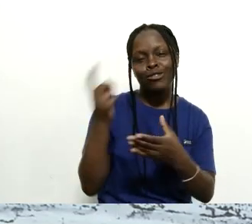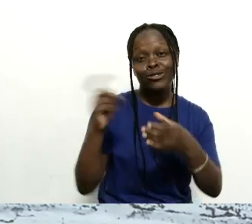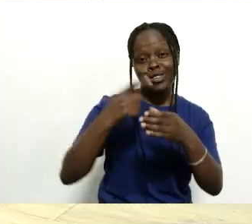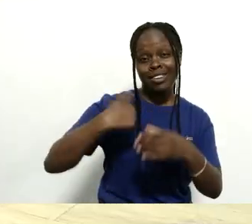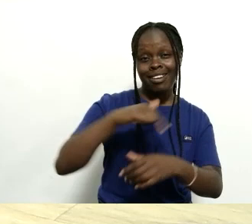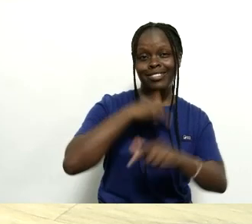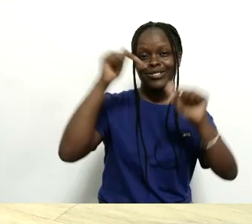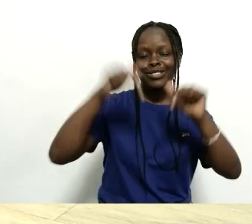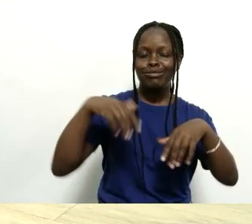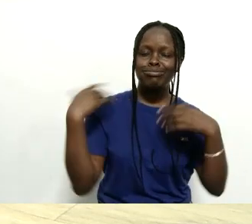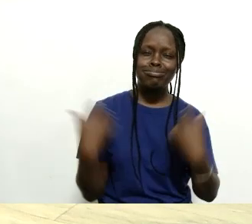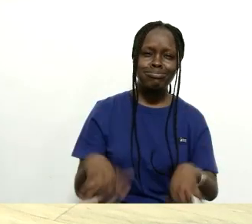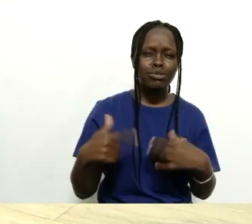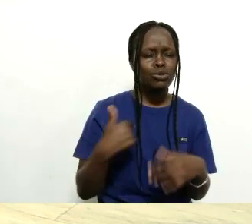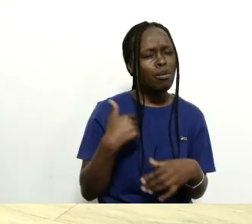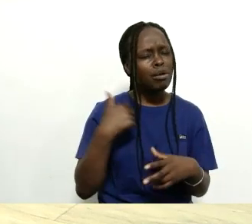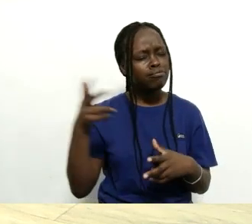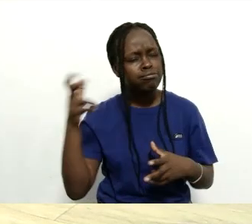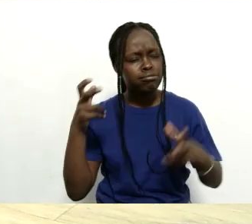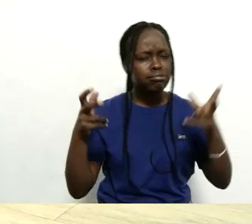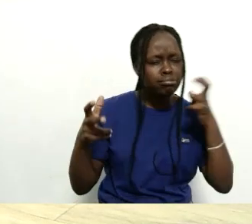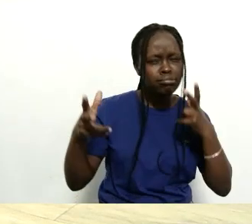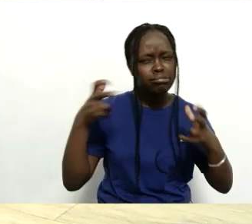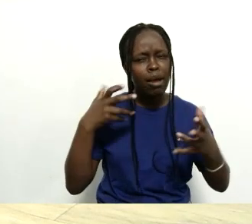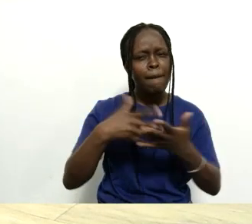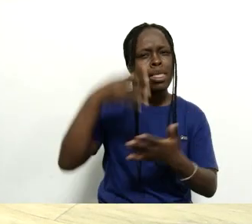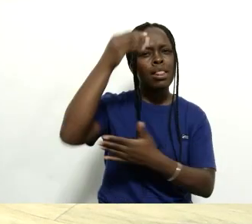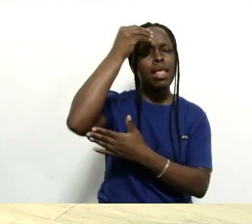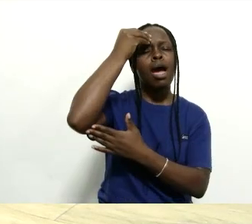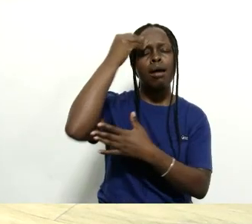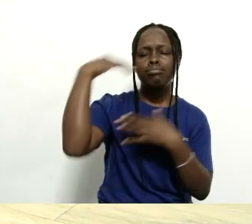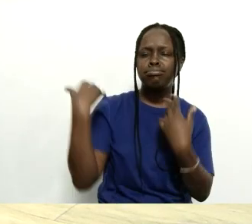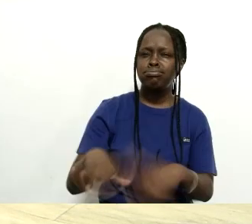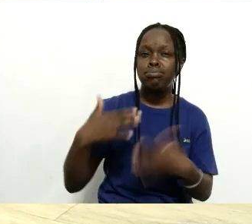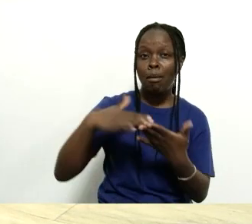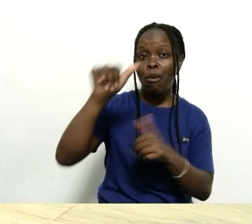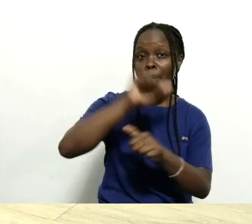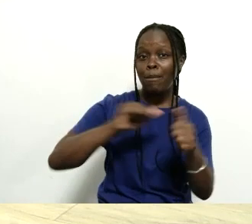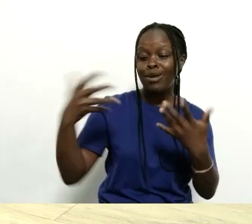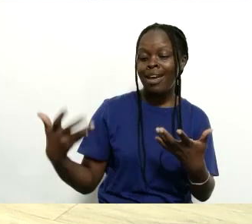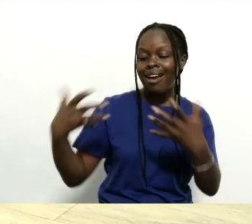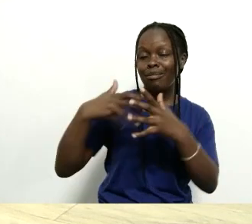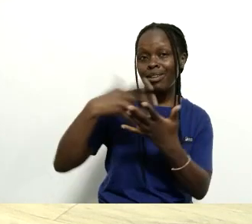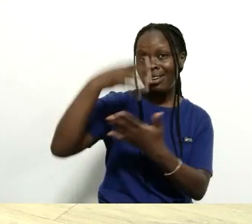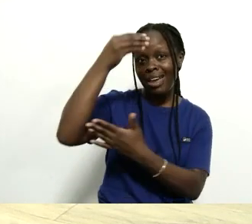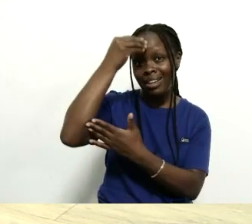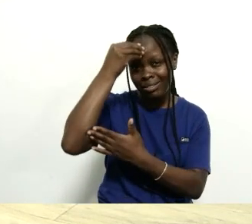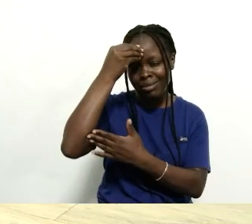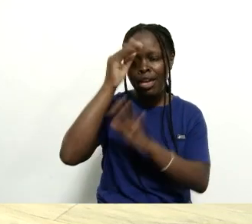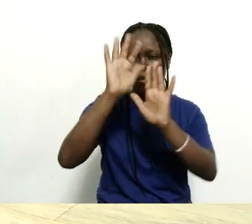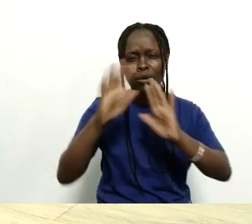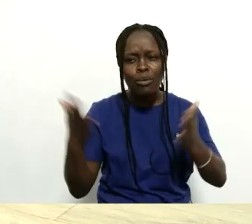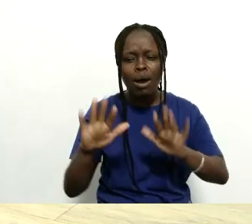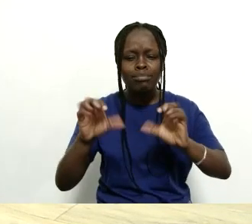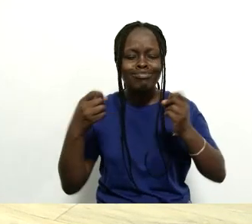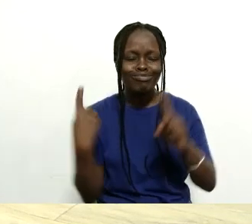anyone behind? So that's a challenge, but then in terms of the future, it is bright. It is bright, Moses. Fantastic. Wanjiku, thanks so